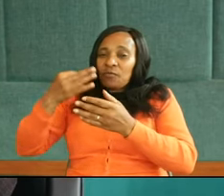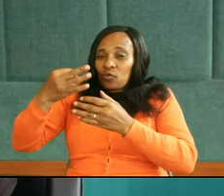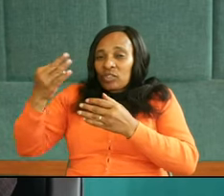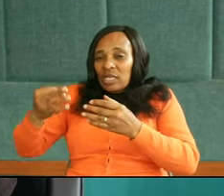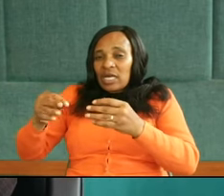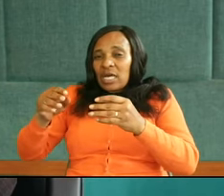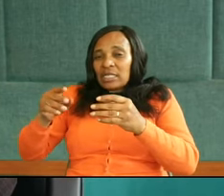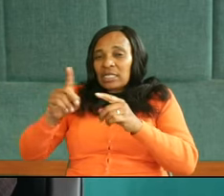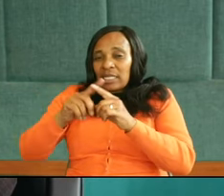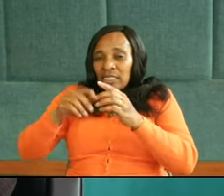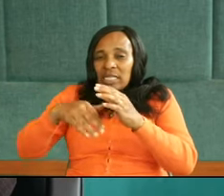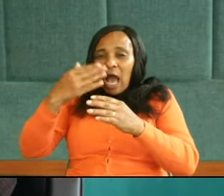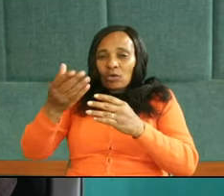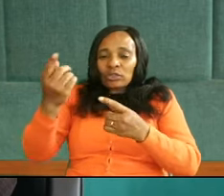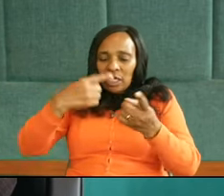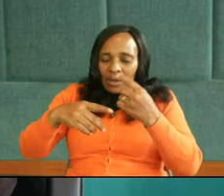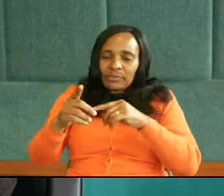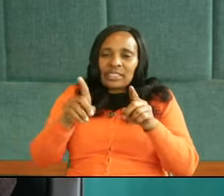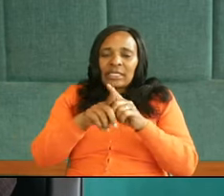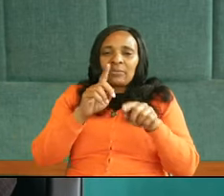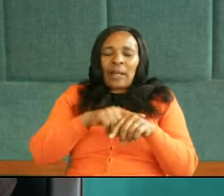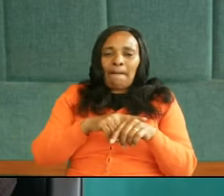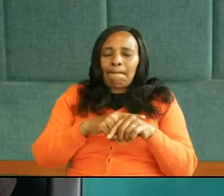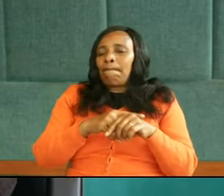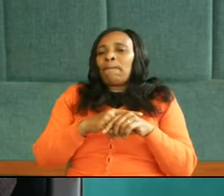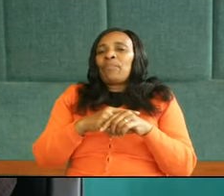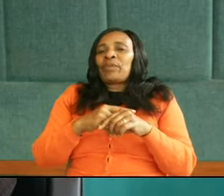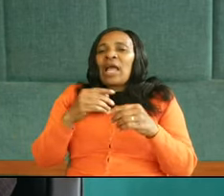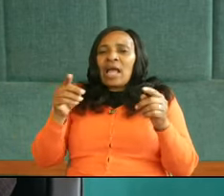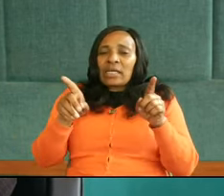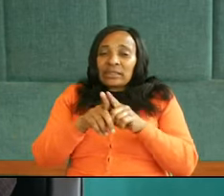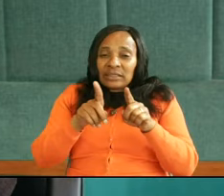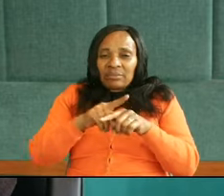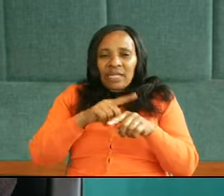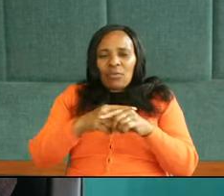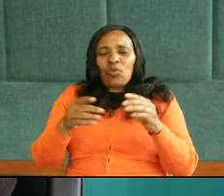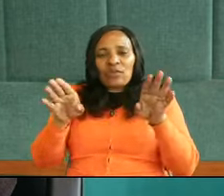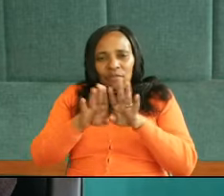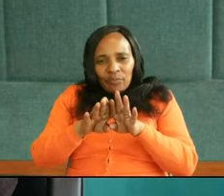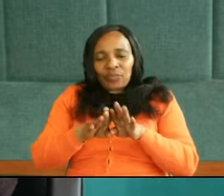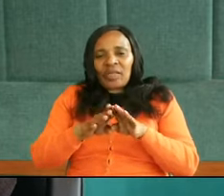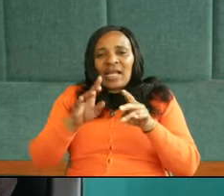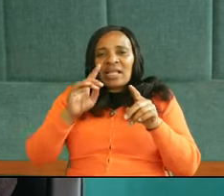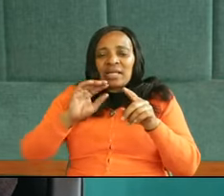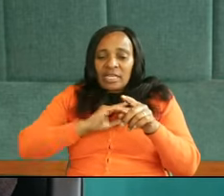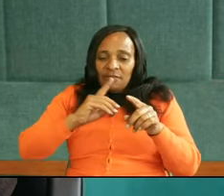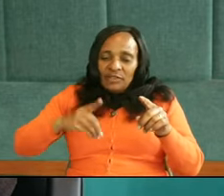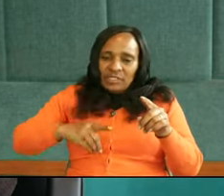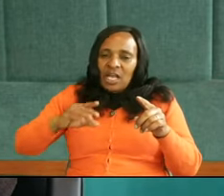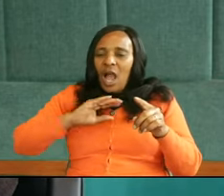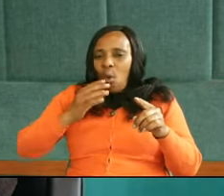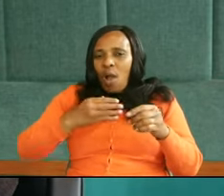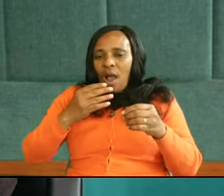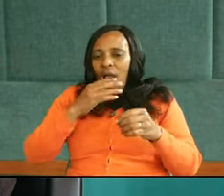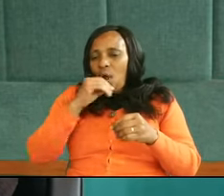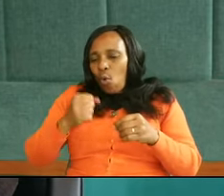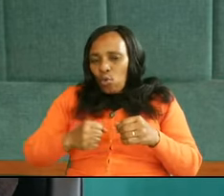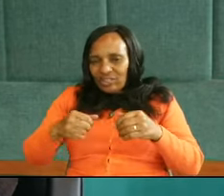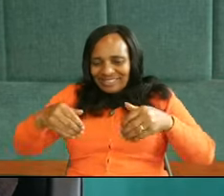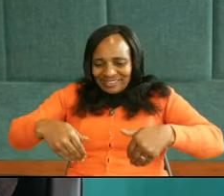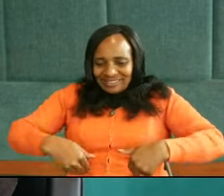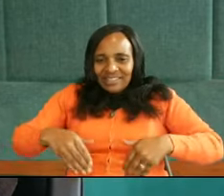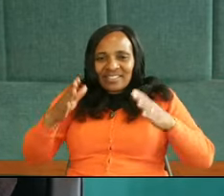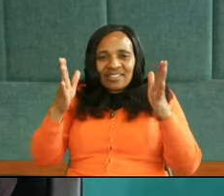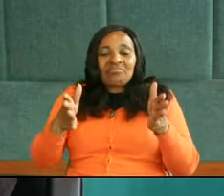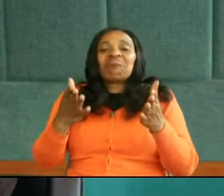well. And as we finish up, David was just about our age, teenagers. Okay, your age, you